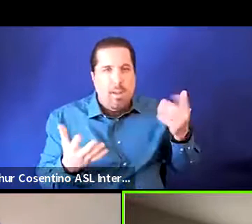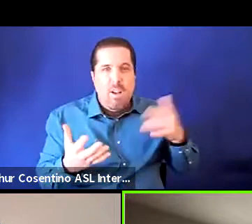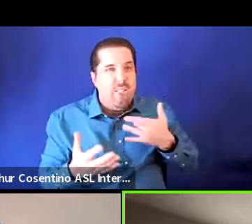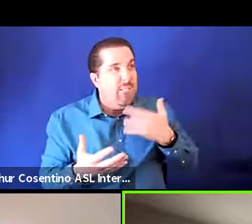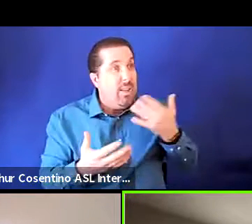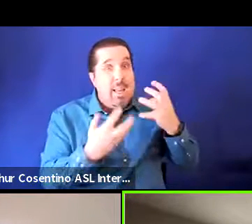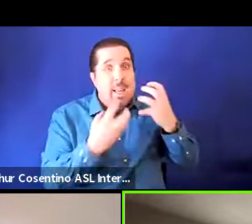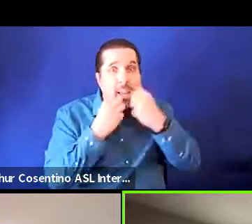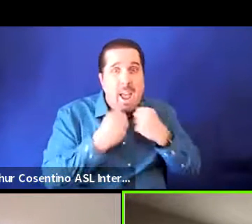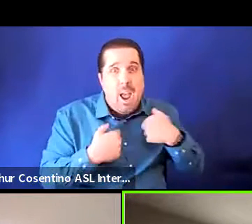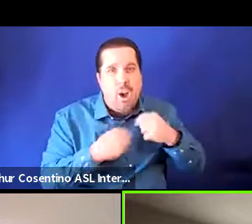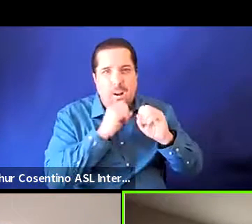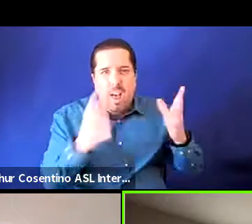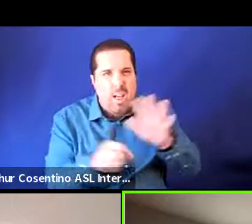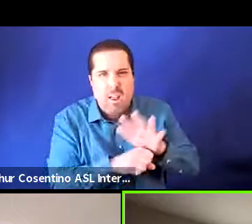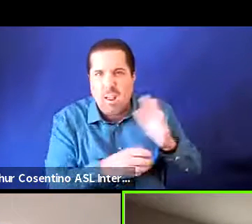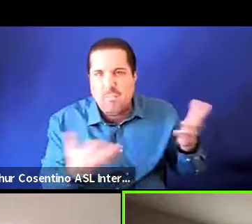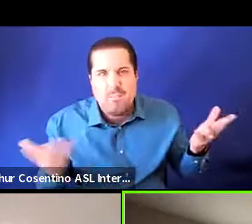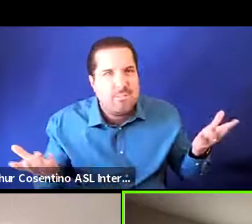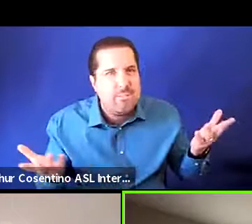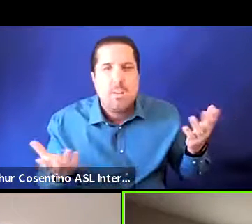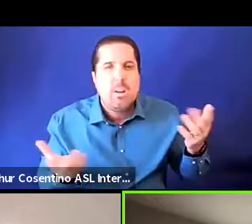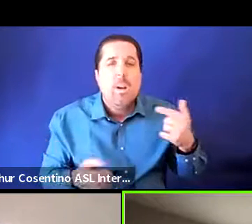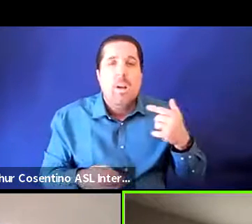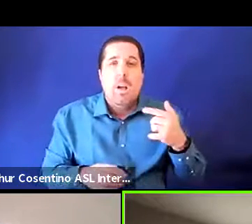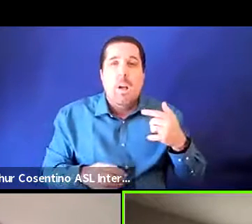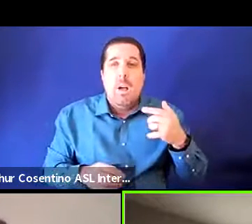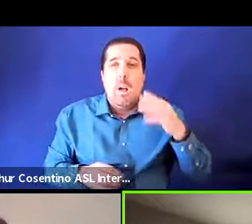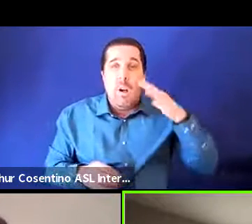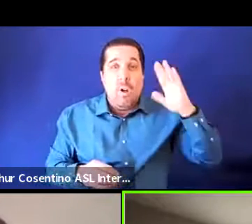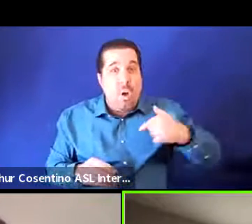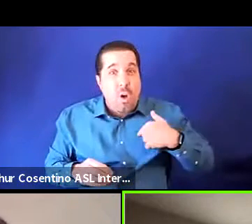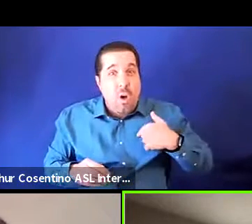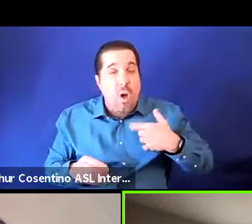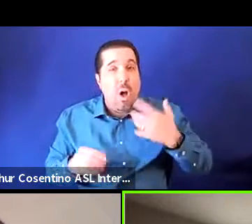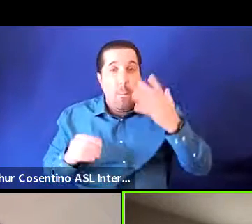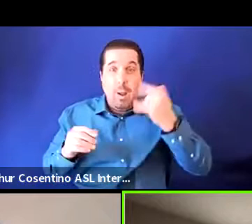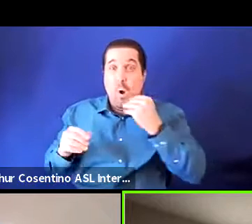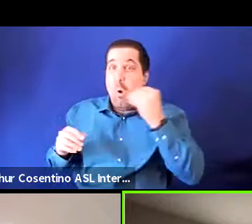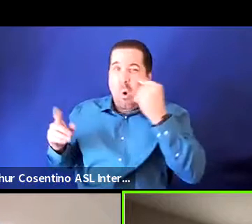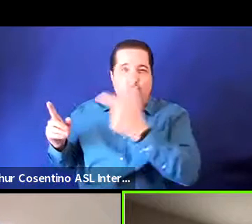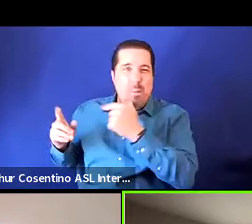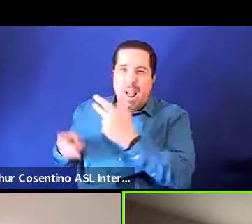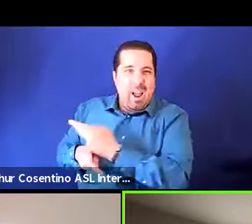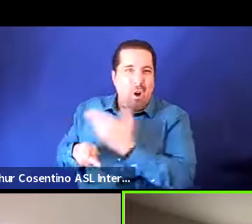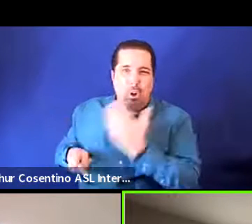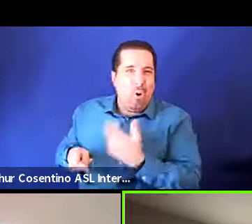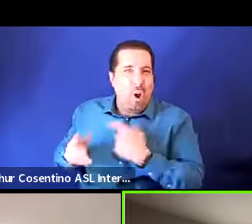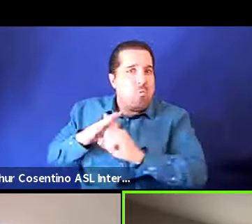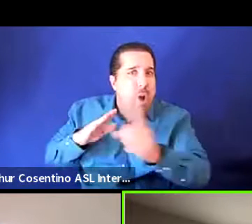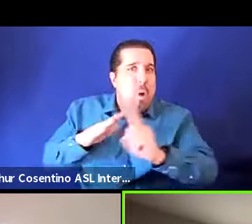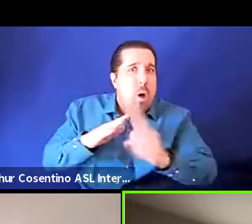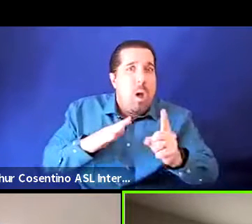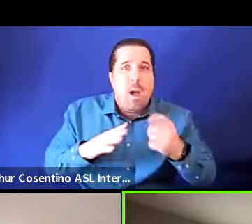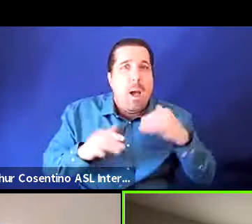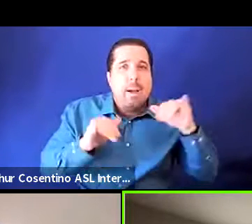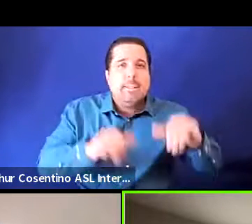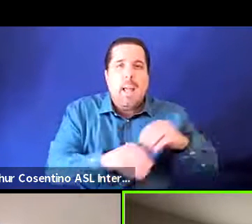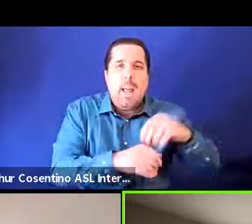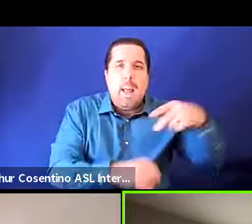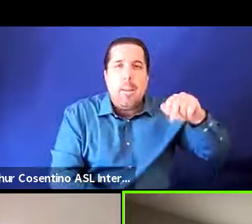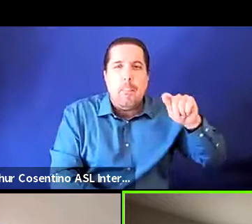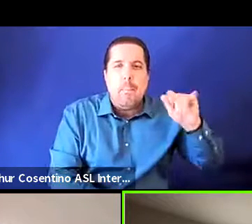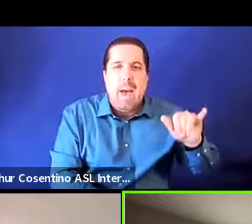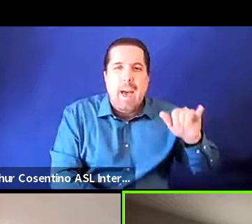cared for enough, especially when you'd so often run away from home. So you sit in the paddy wagon for hours as they,